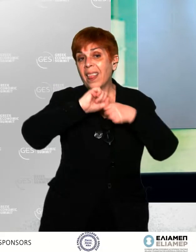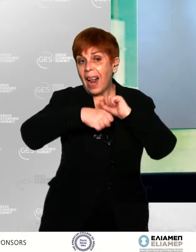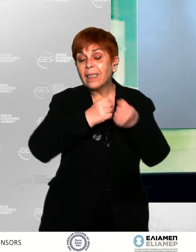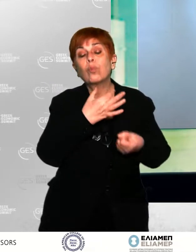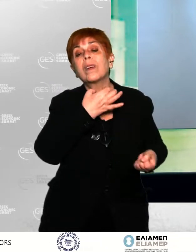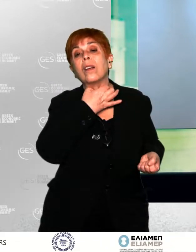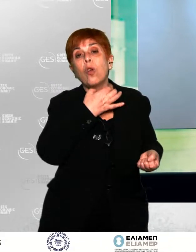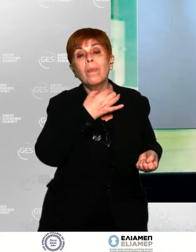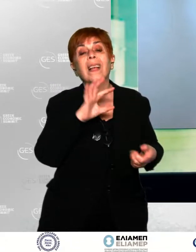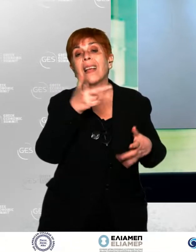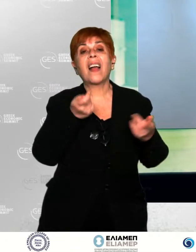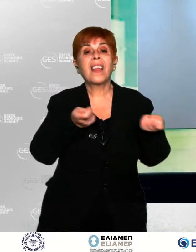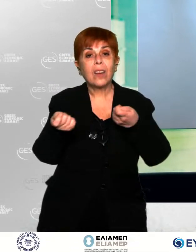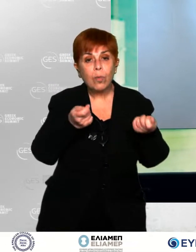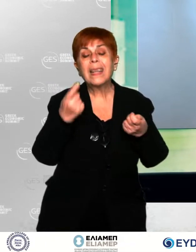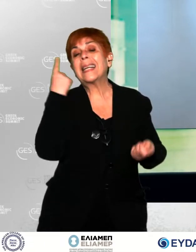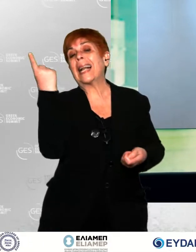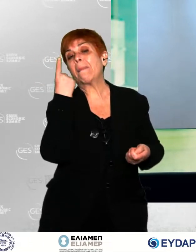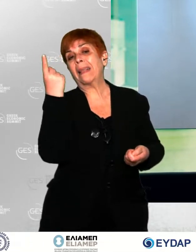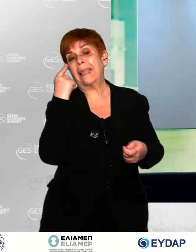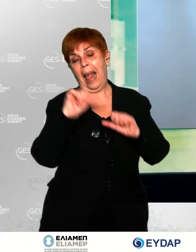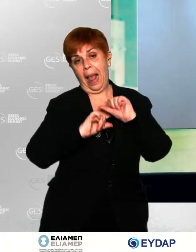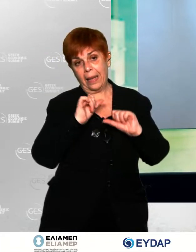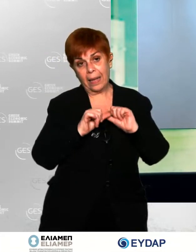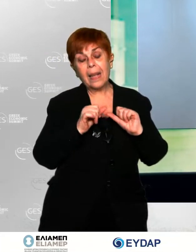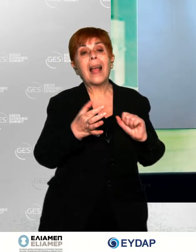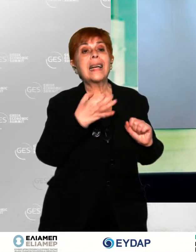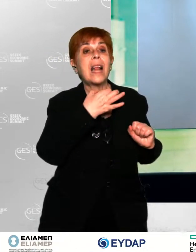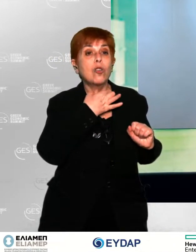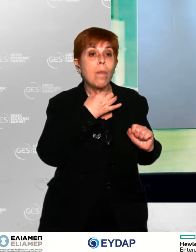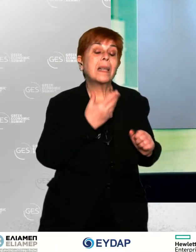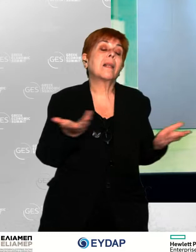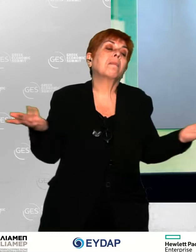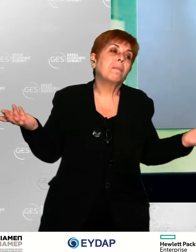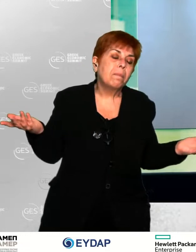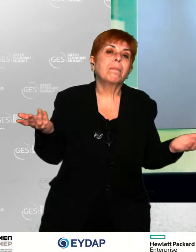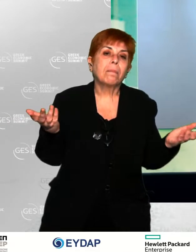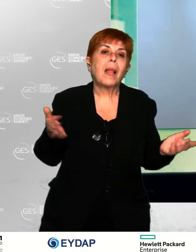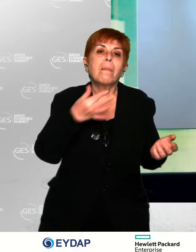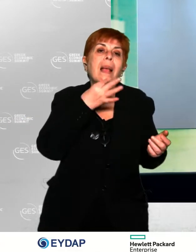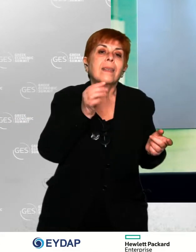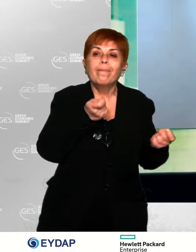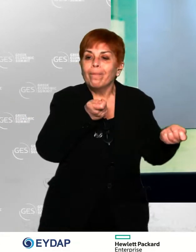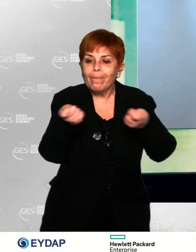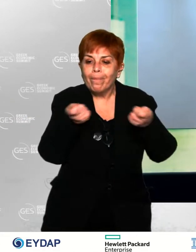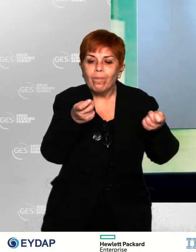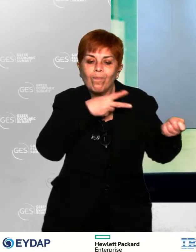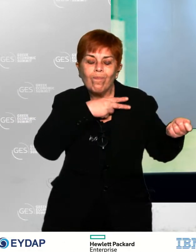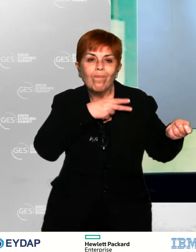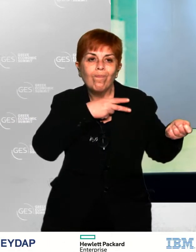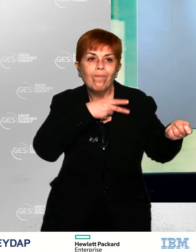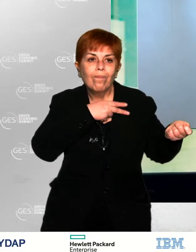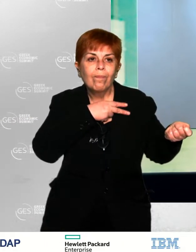with climate change. That is, a kind of coordinated and even centralized European massive